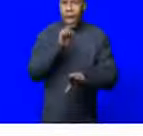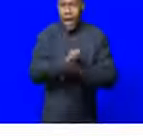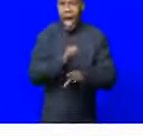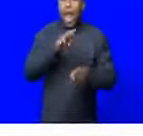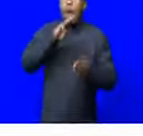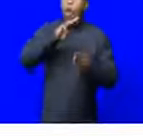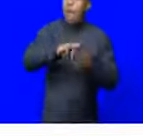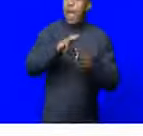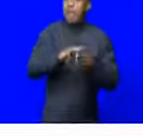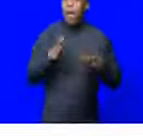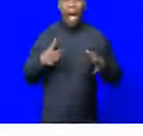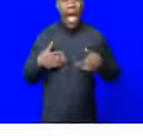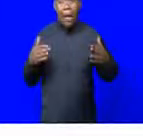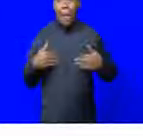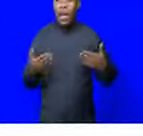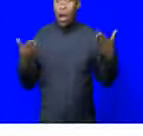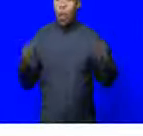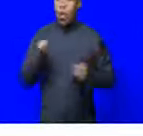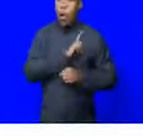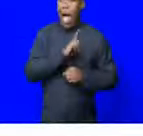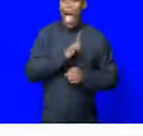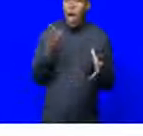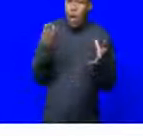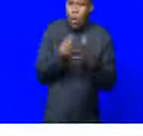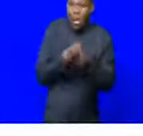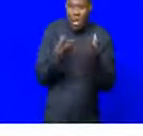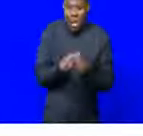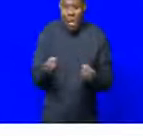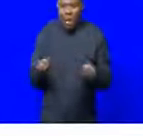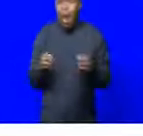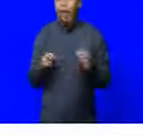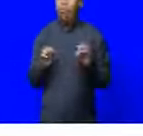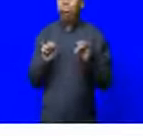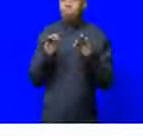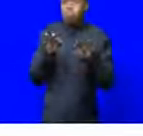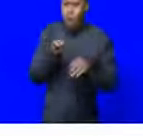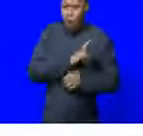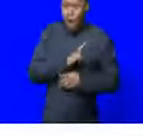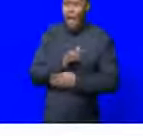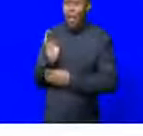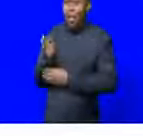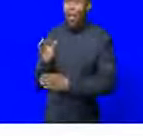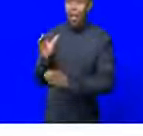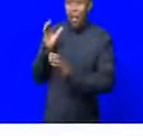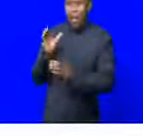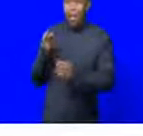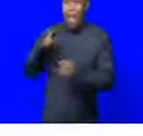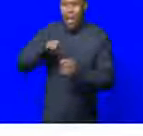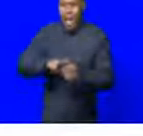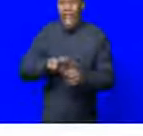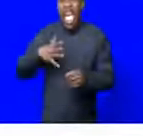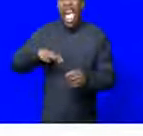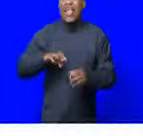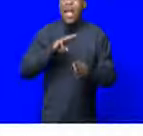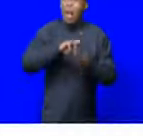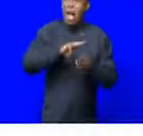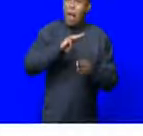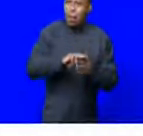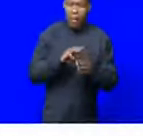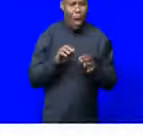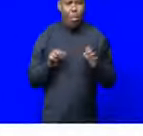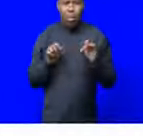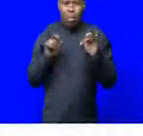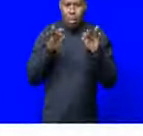on a sacred journey of culture and tradition. Some of the parents could not resist the urge to accompany